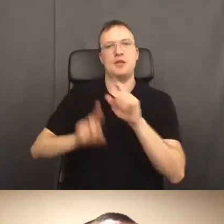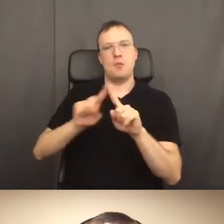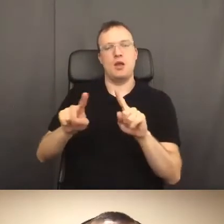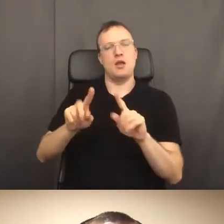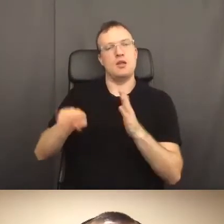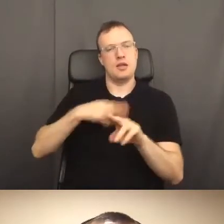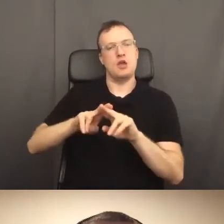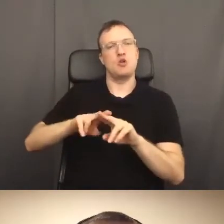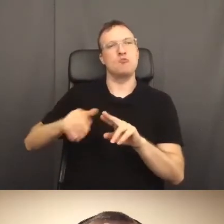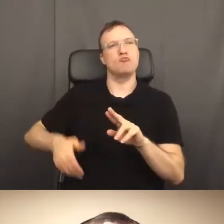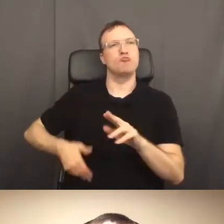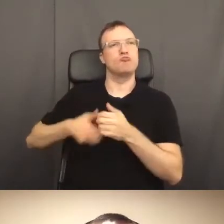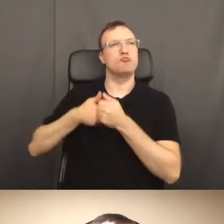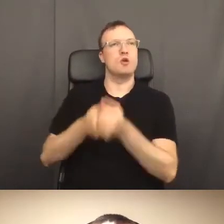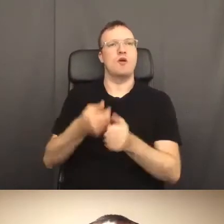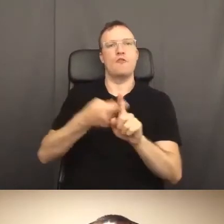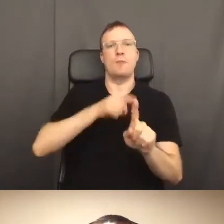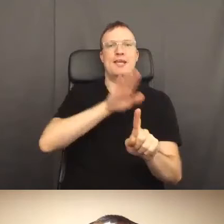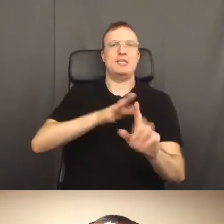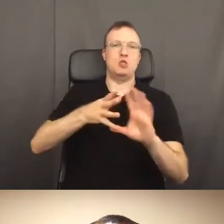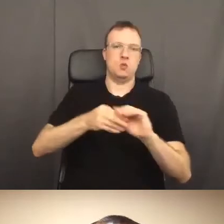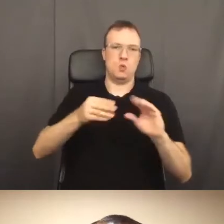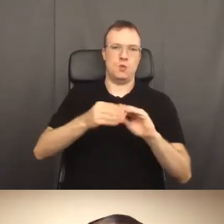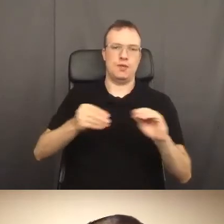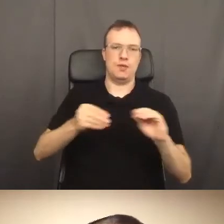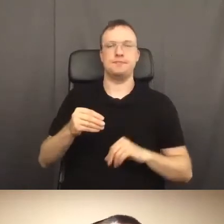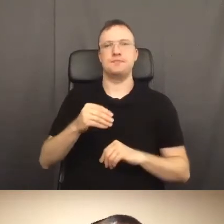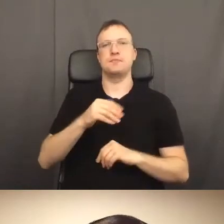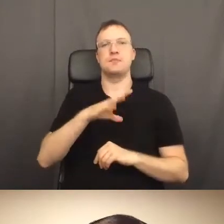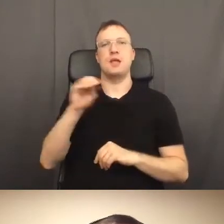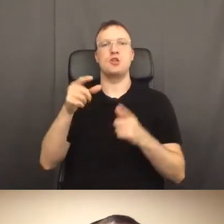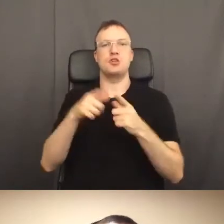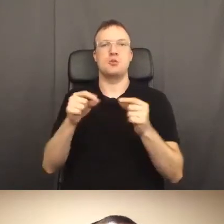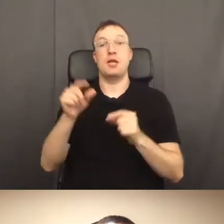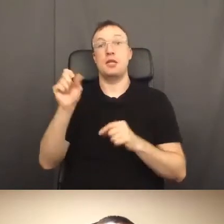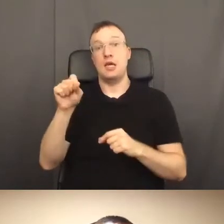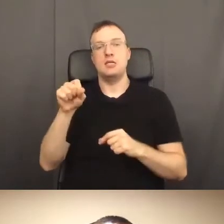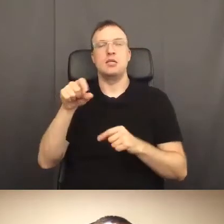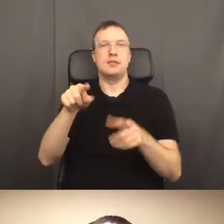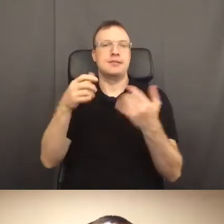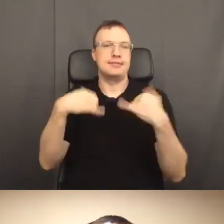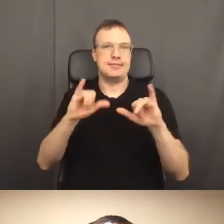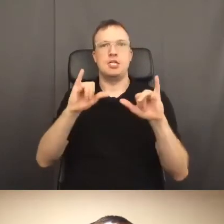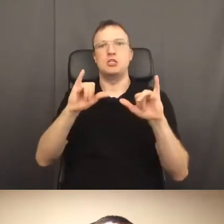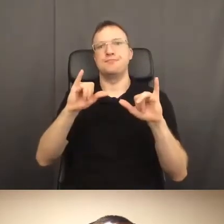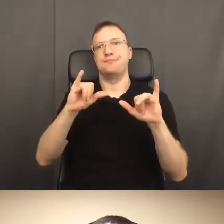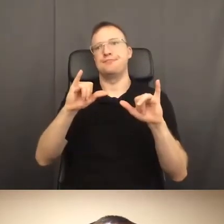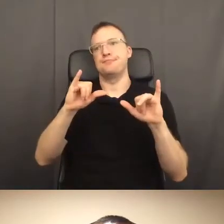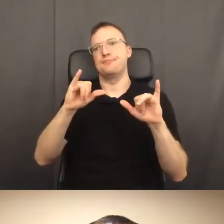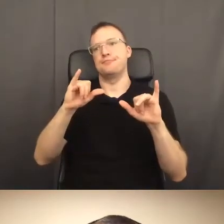from Iwao's belief. And then Japan, yes, it's still, Japan